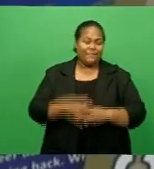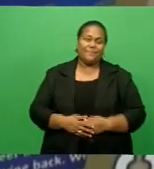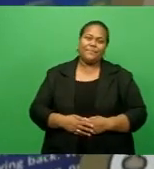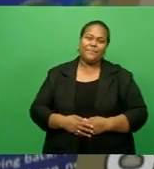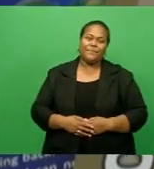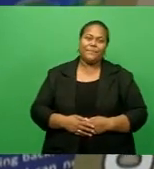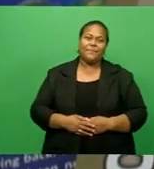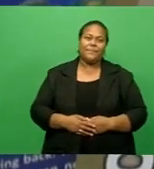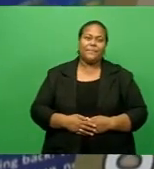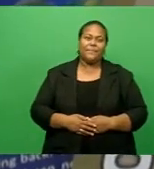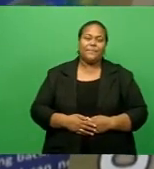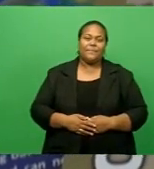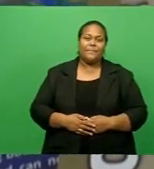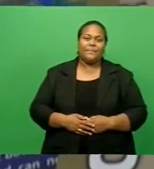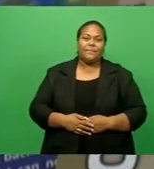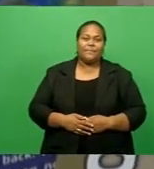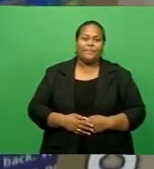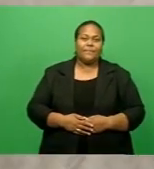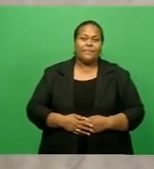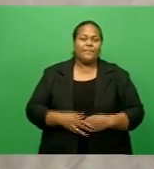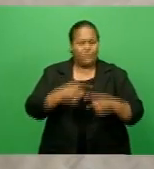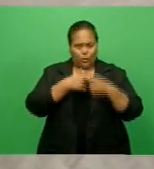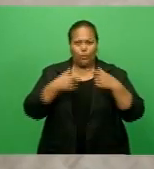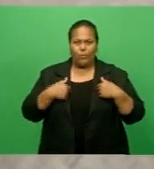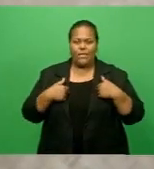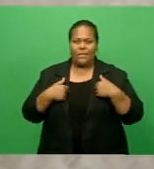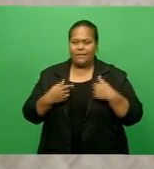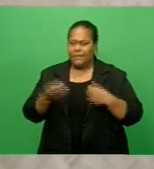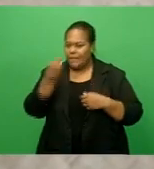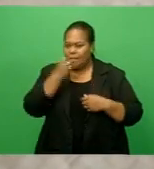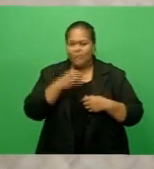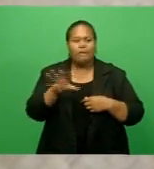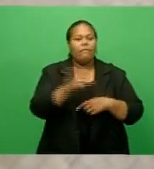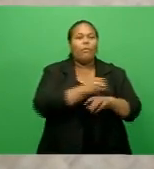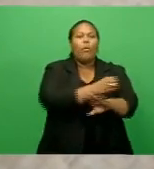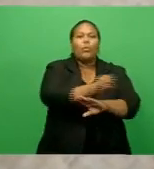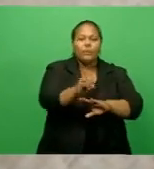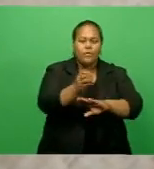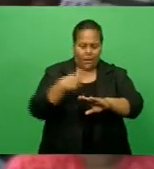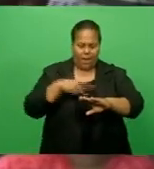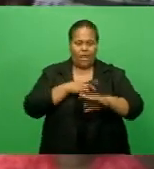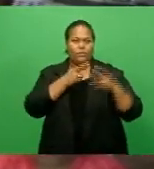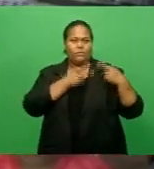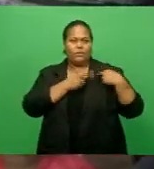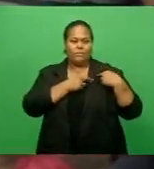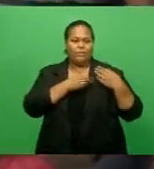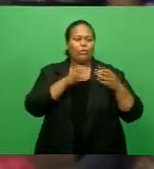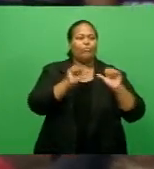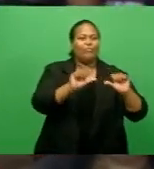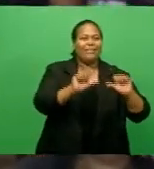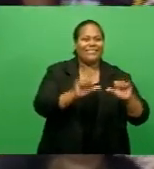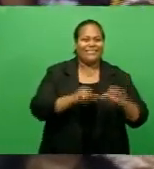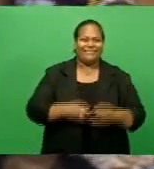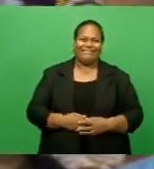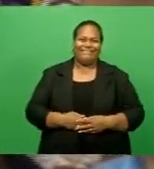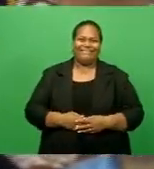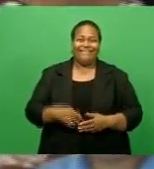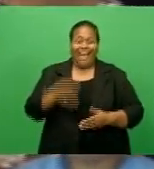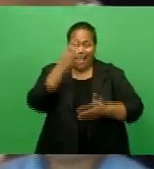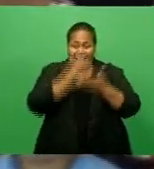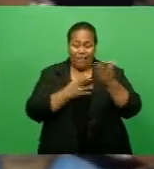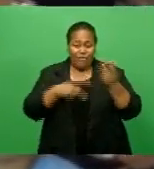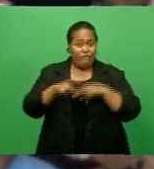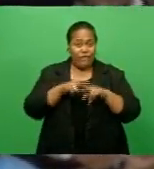because we get our sustenance from the ocean, I think it's our responsibility as well. Half of Fiji's population depend